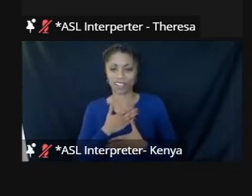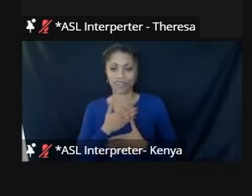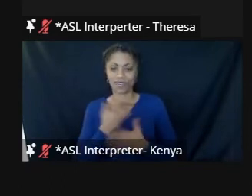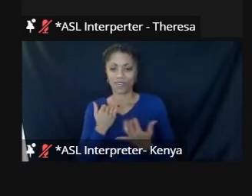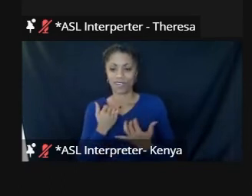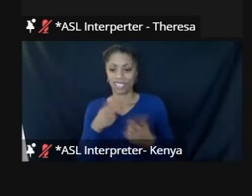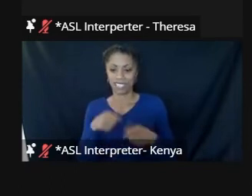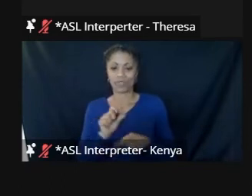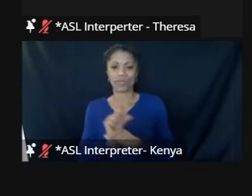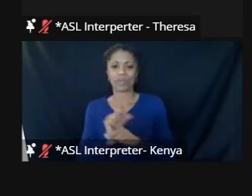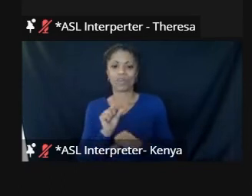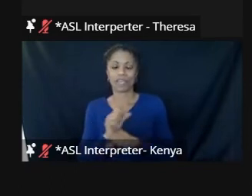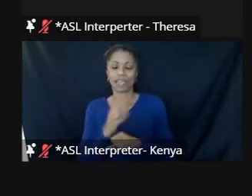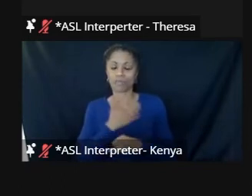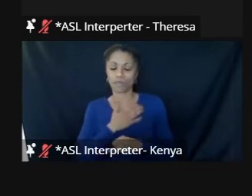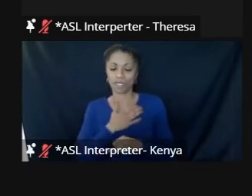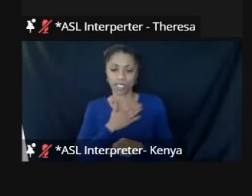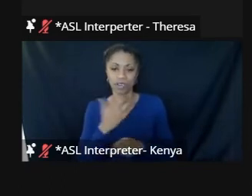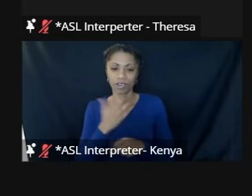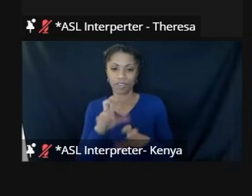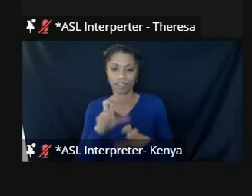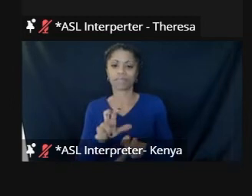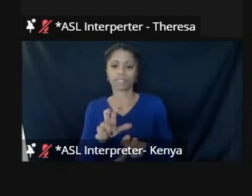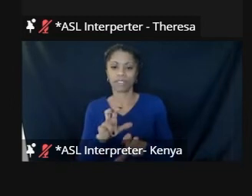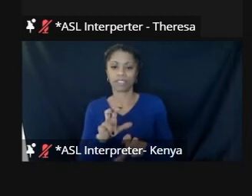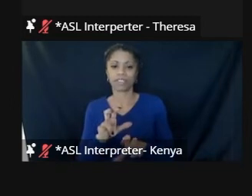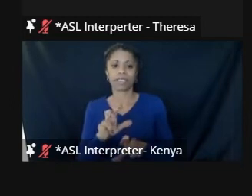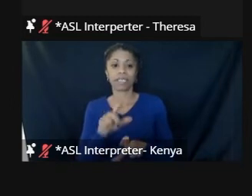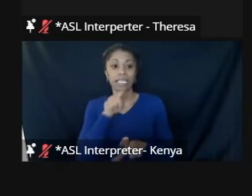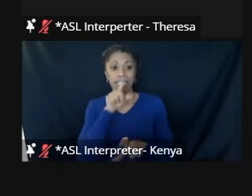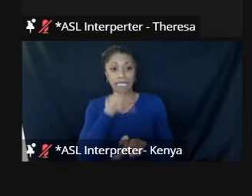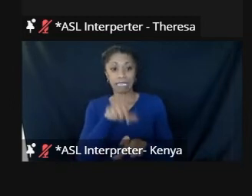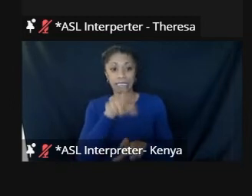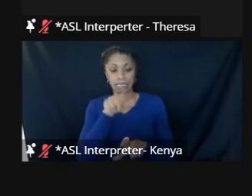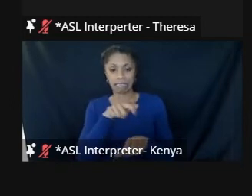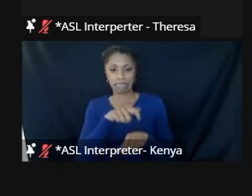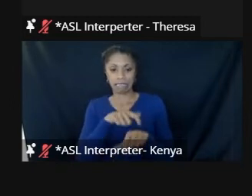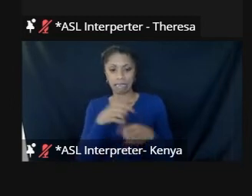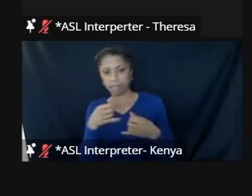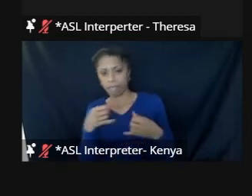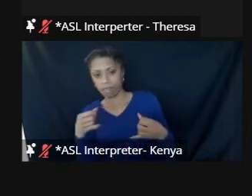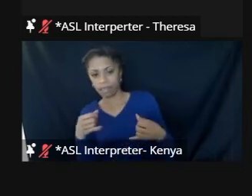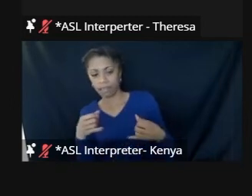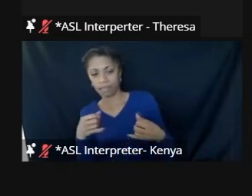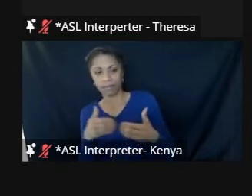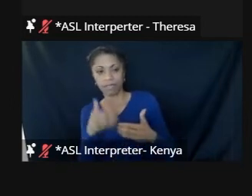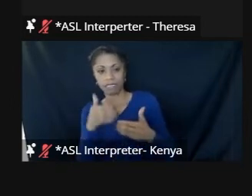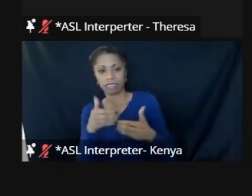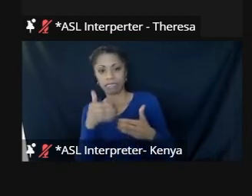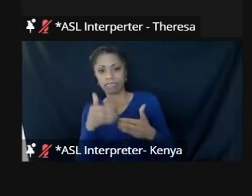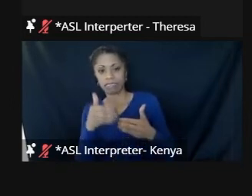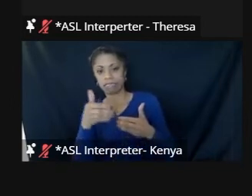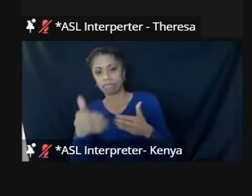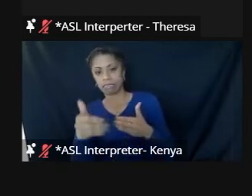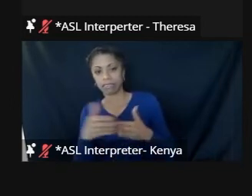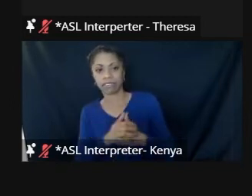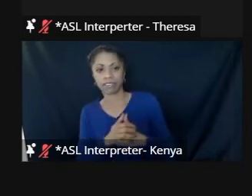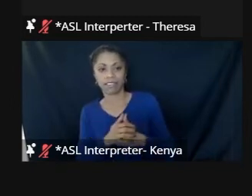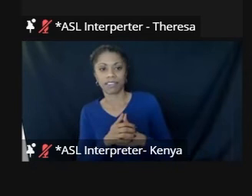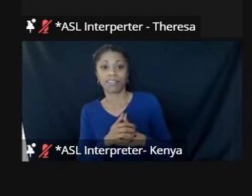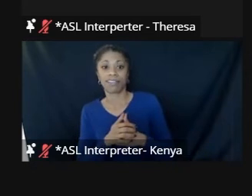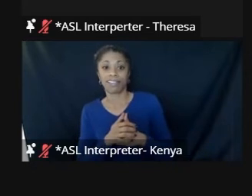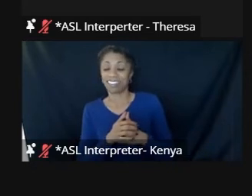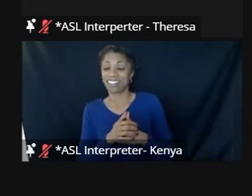work. And here's the timeline. Here's where we're going from here. So the rough draft is going to be finalized